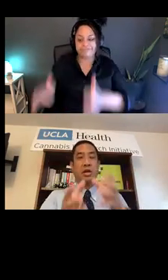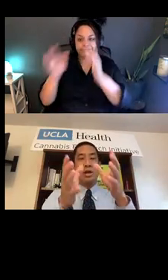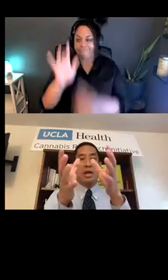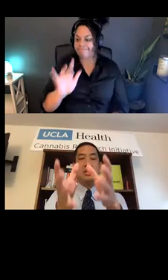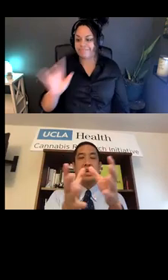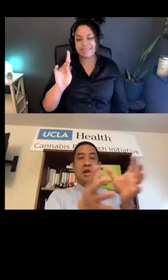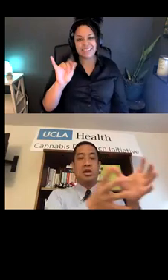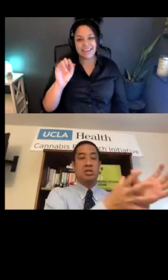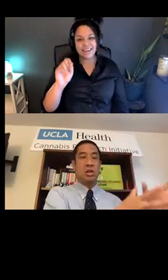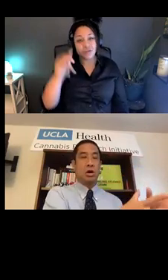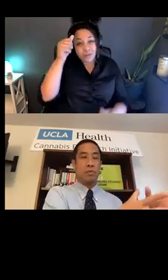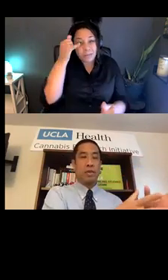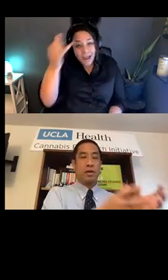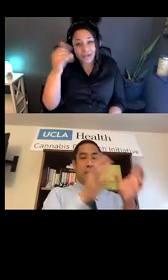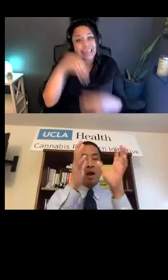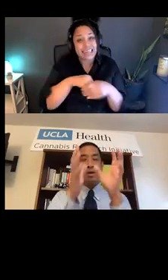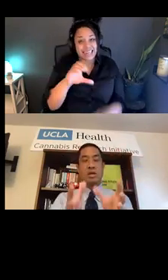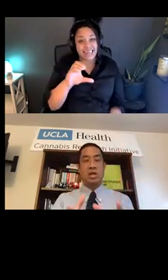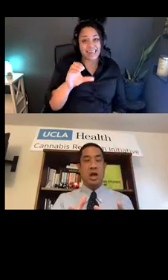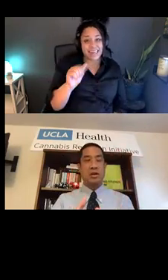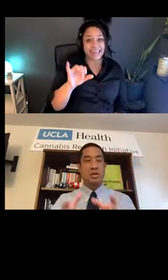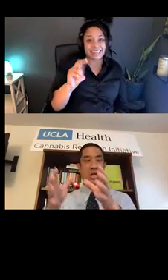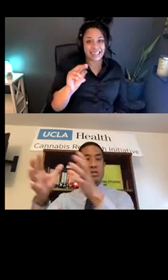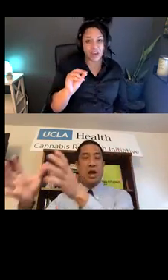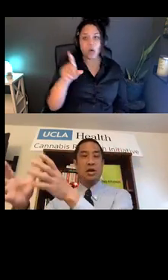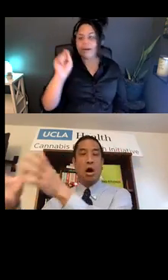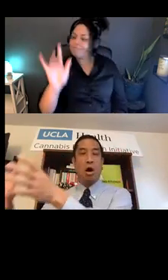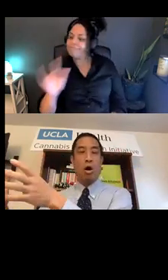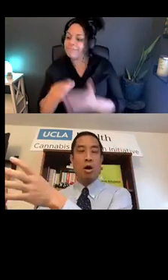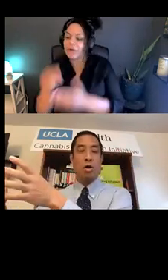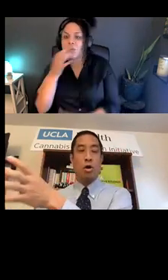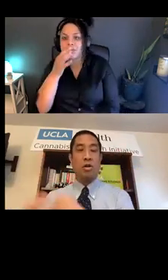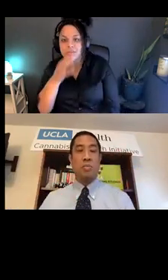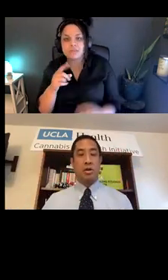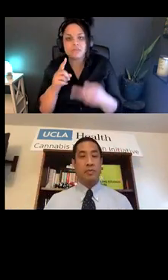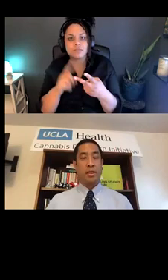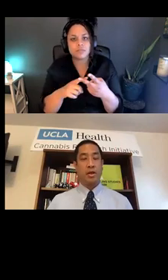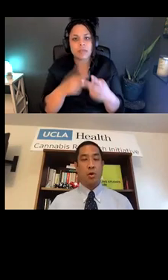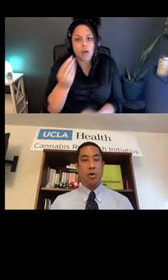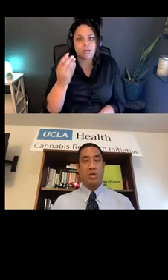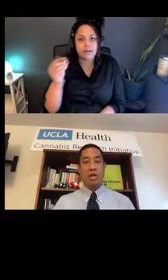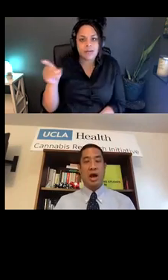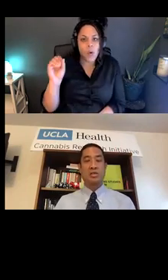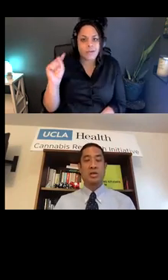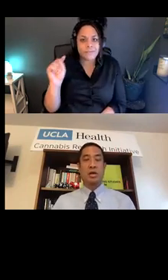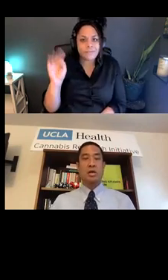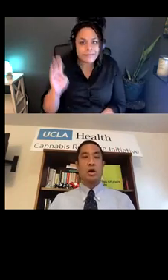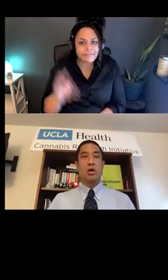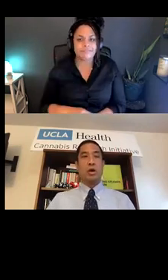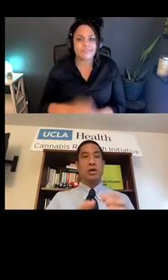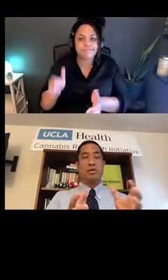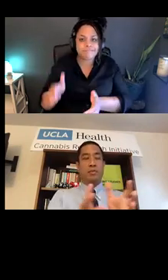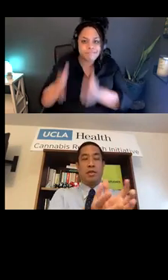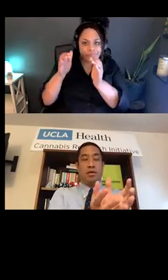kiosk inside a casino. Imagine a kiosk inside an OTB, or a kiosk, you